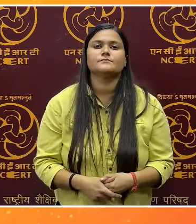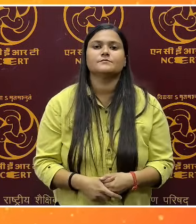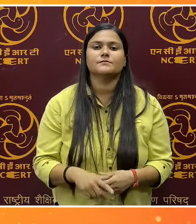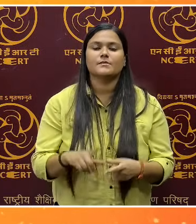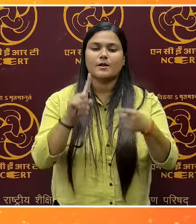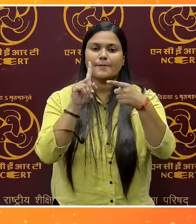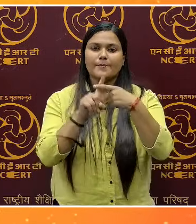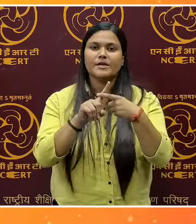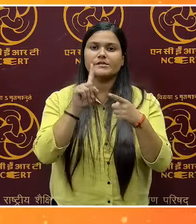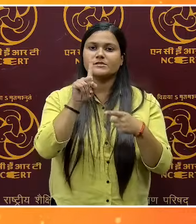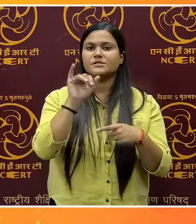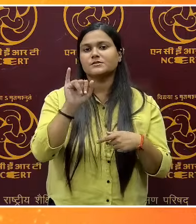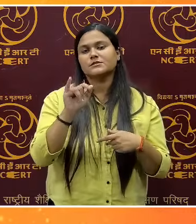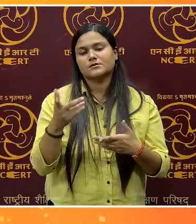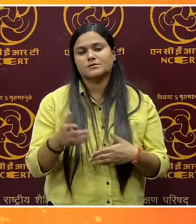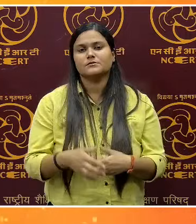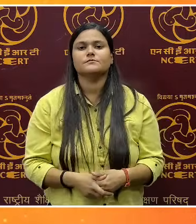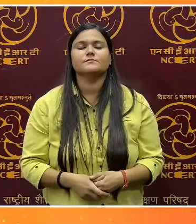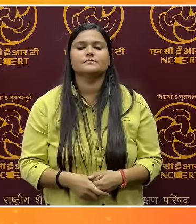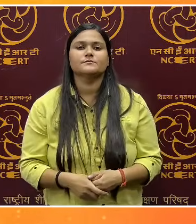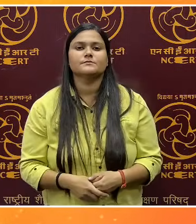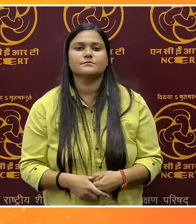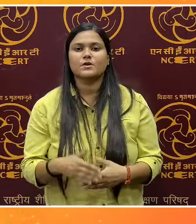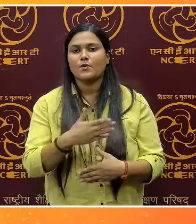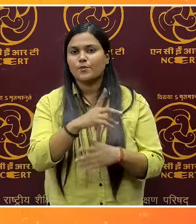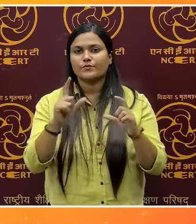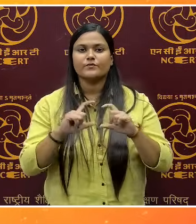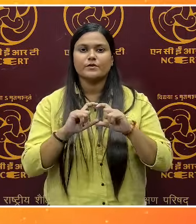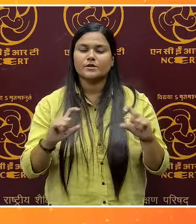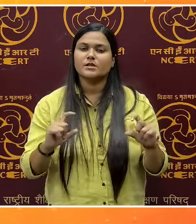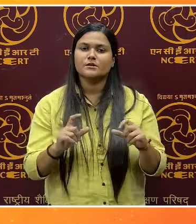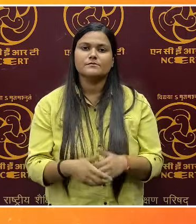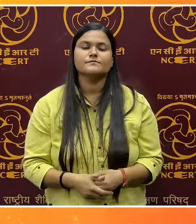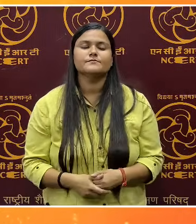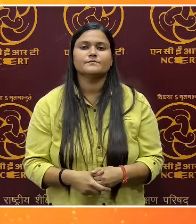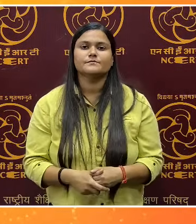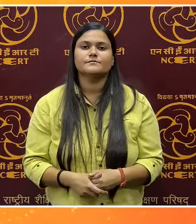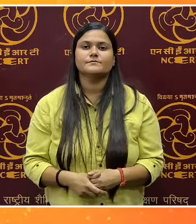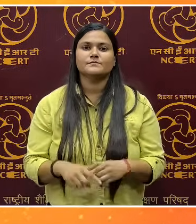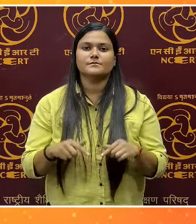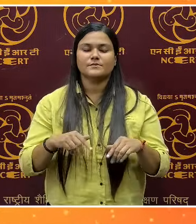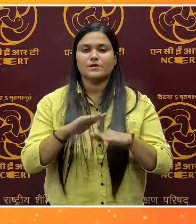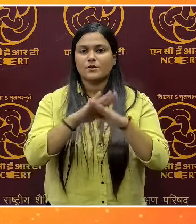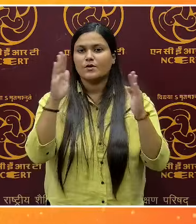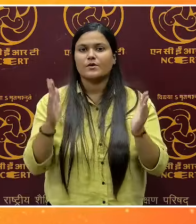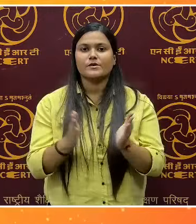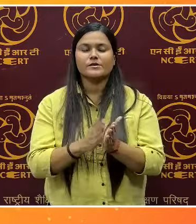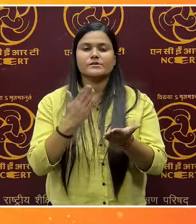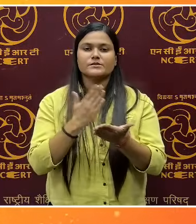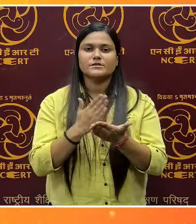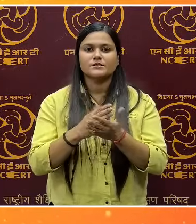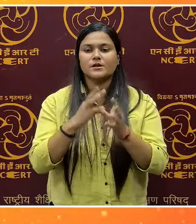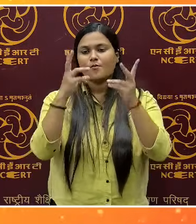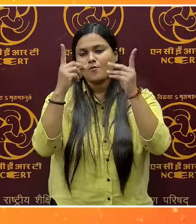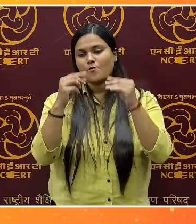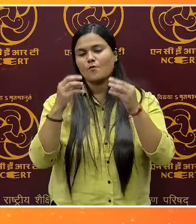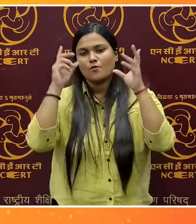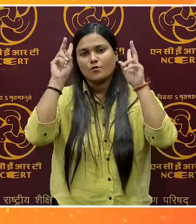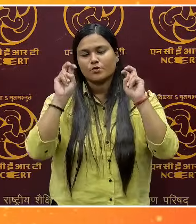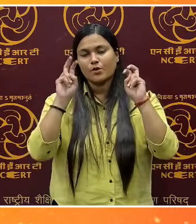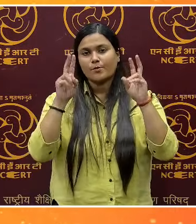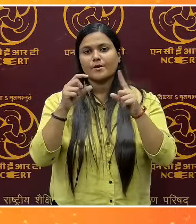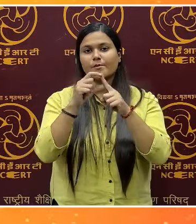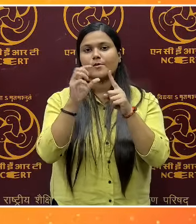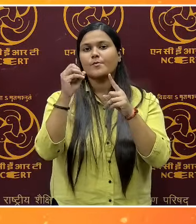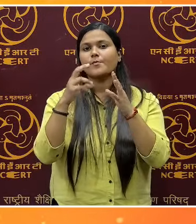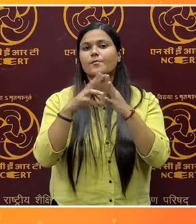is going to be the answer. I Okay. hope it is clear. Yes, ma'am. Yes. And this is all about our today's mathematics topic, that is power play,